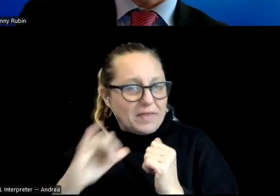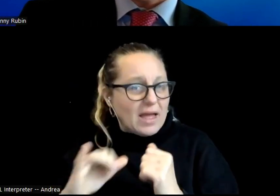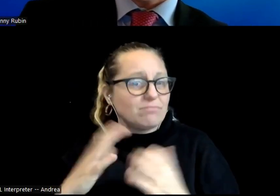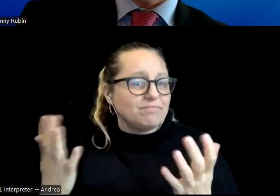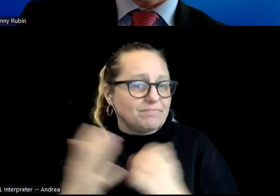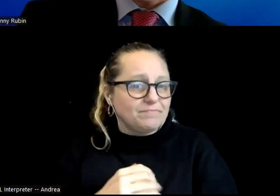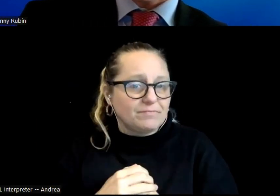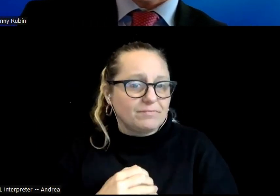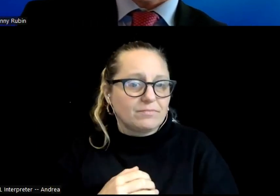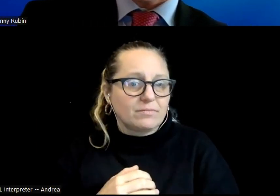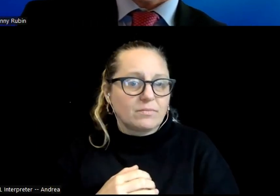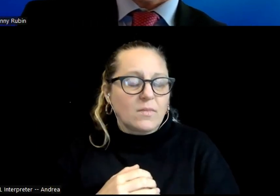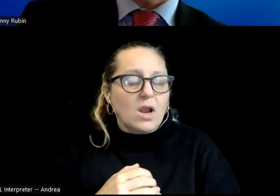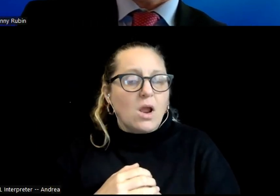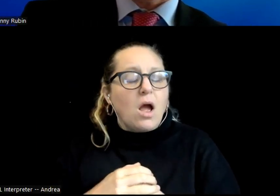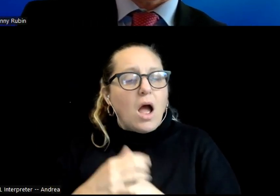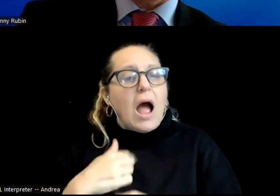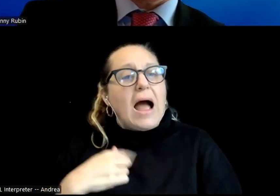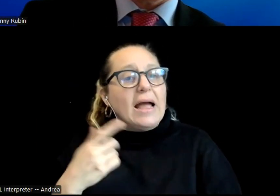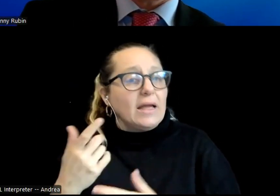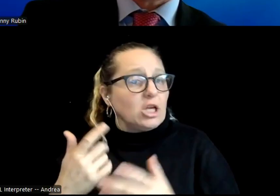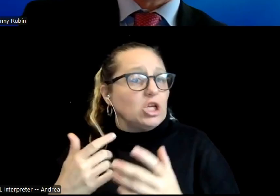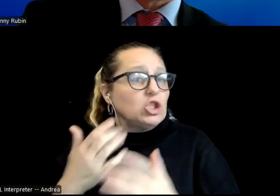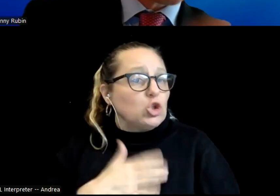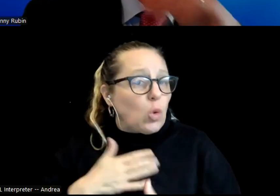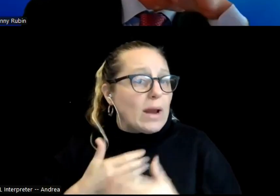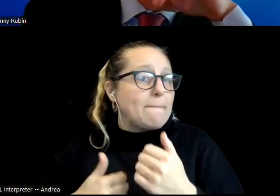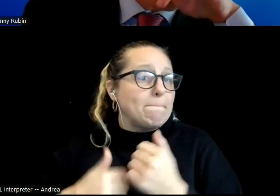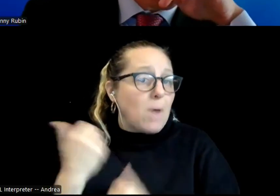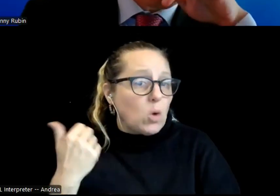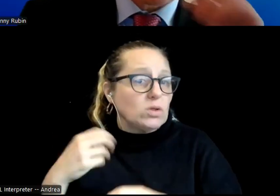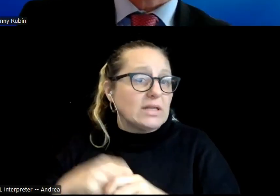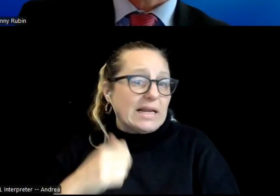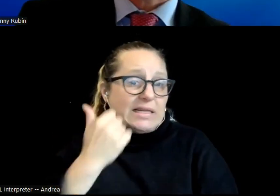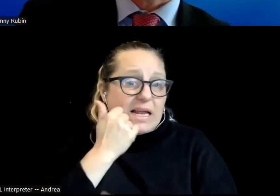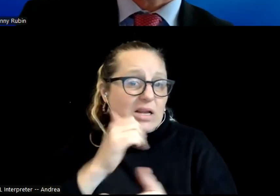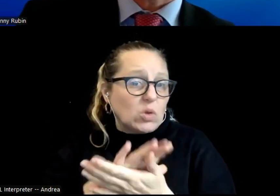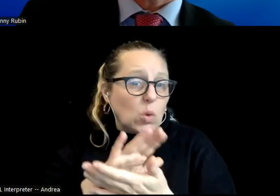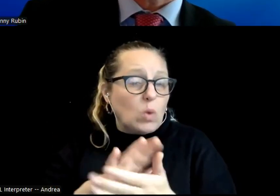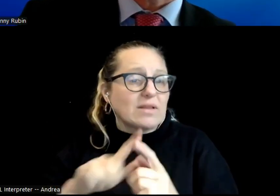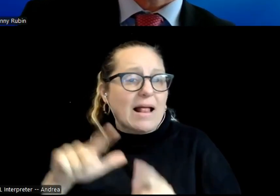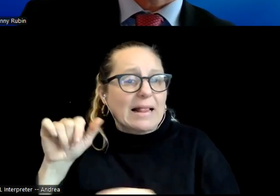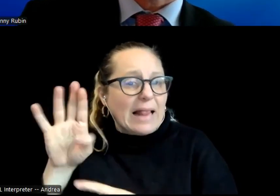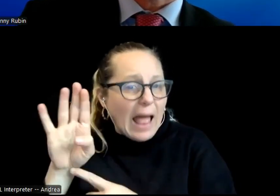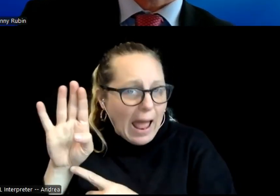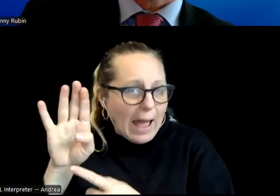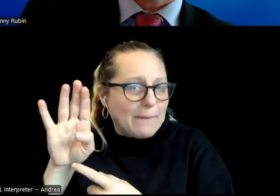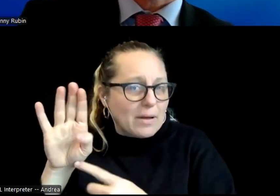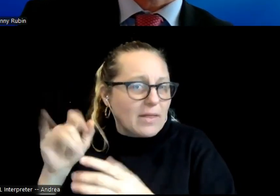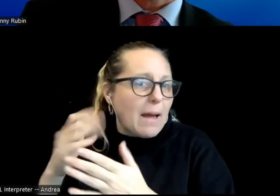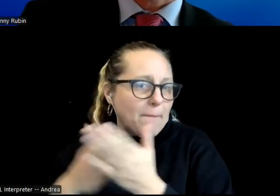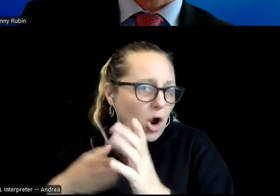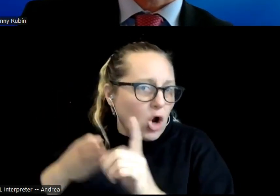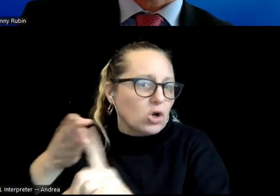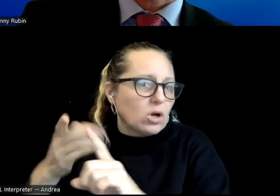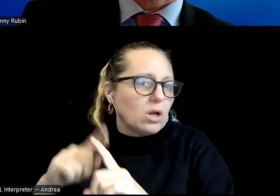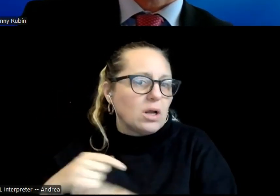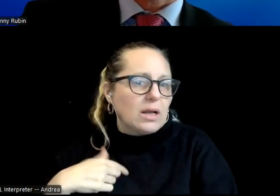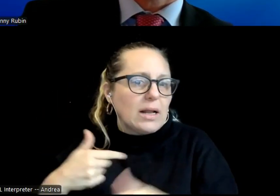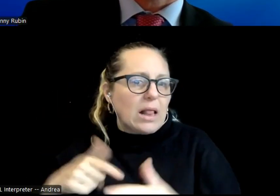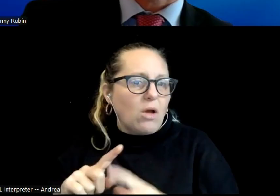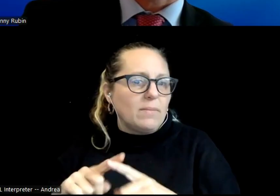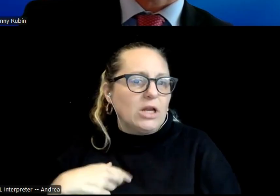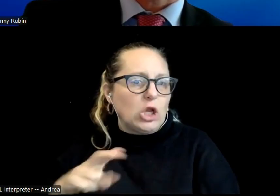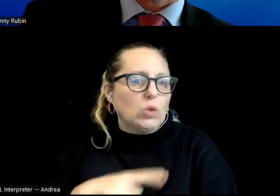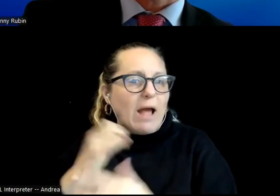good at it. What I did enjoy the most while I was in dental school was the lab aspect because it allowed me to use my artistic